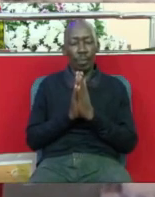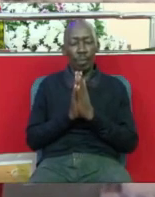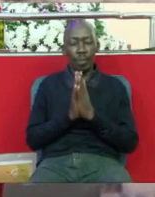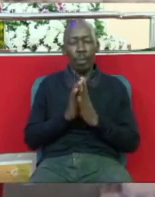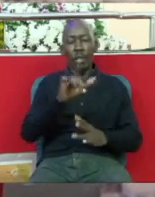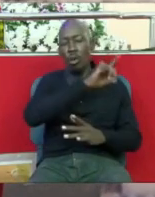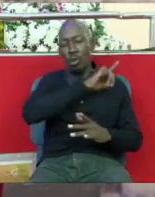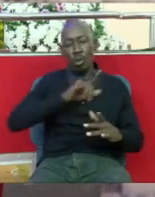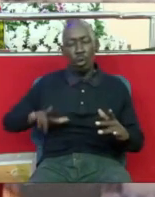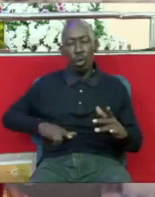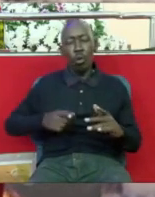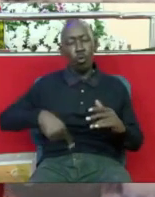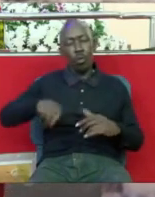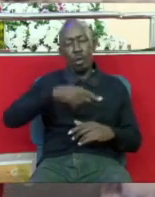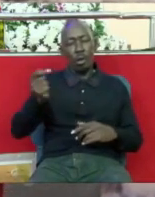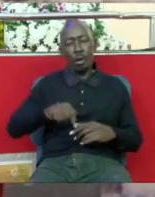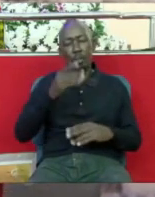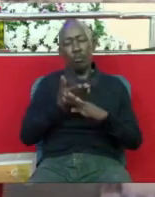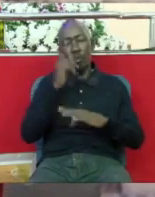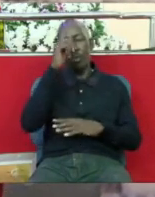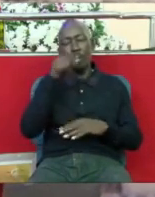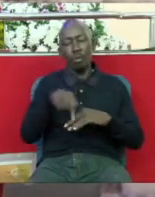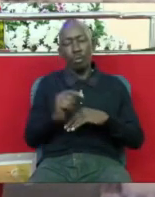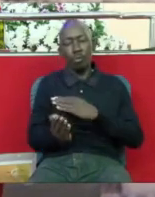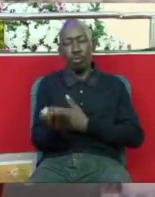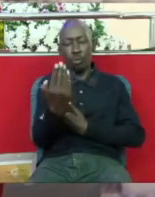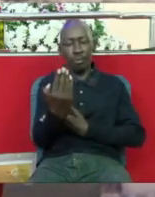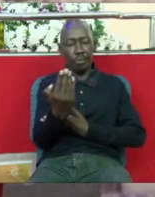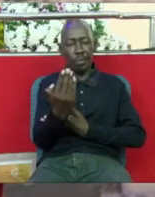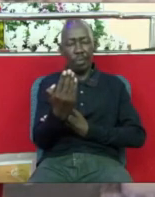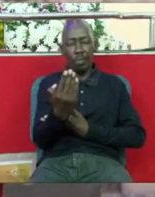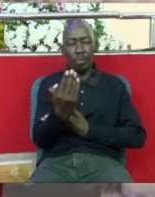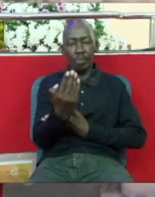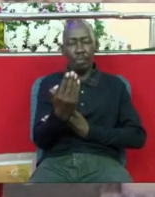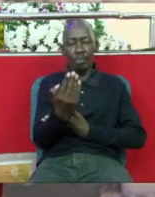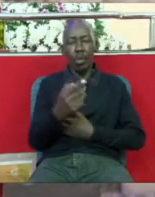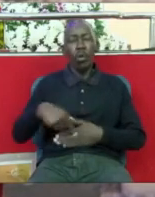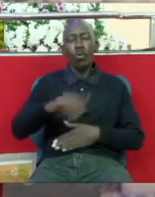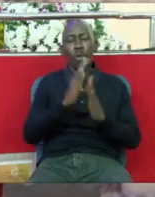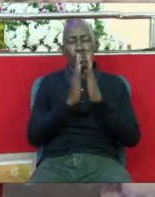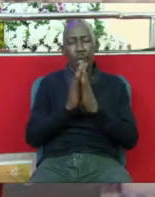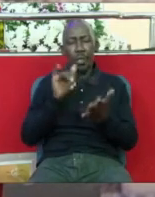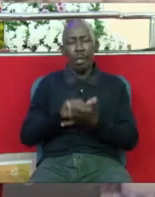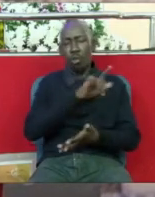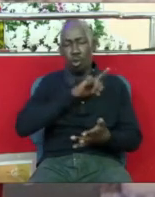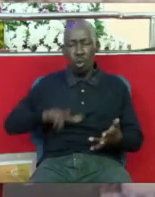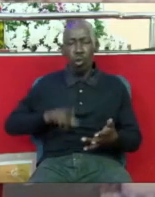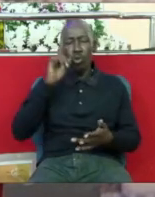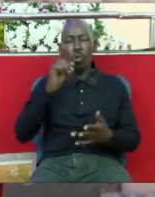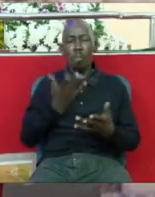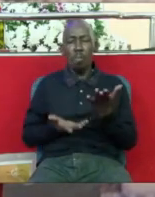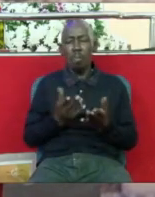Lord, we come before you this morning. Bwana tuaje mbele zako asubuhi ya leo. We pray that Lord you may speak to